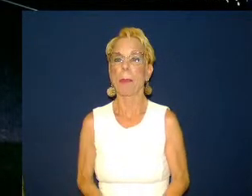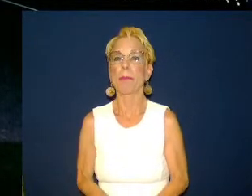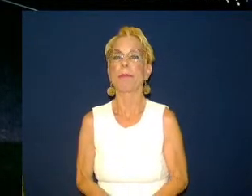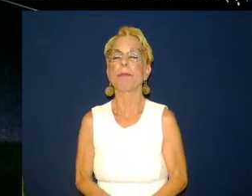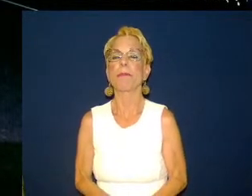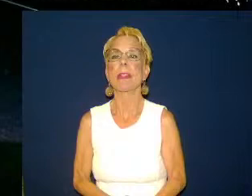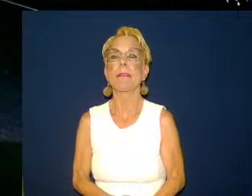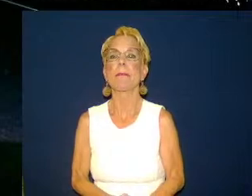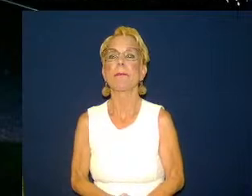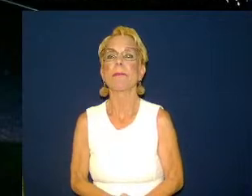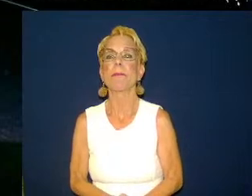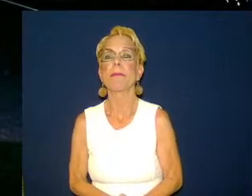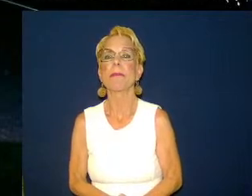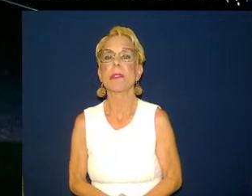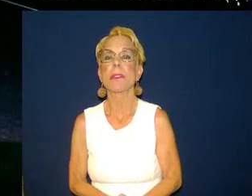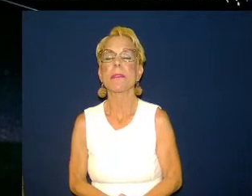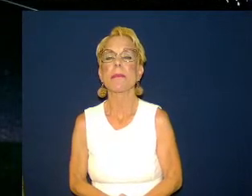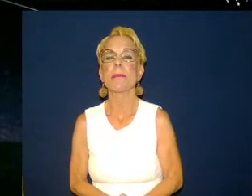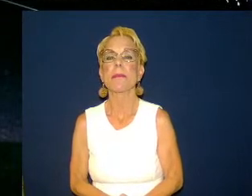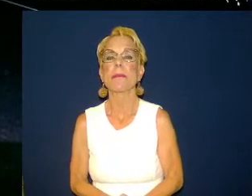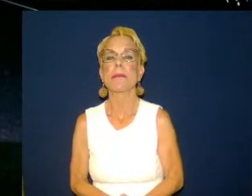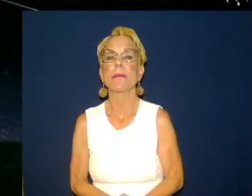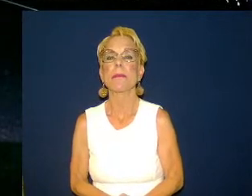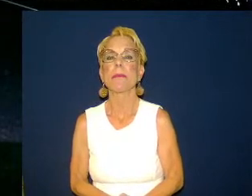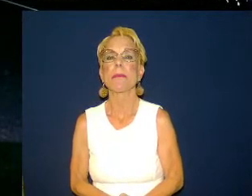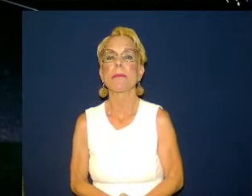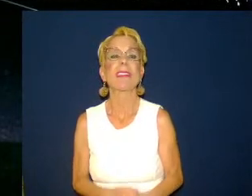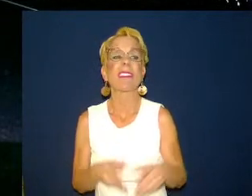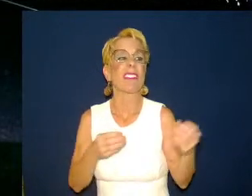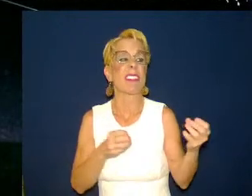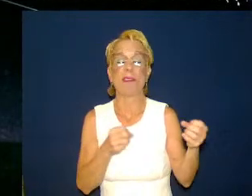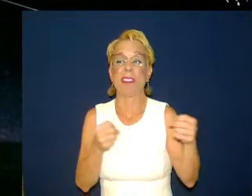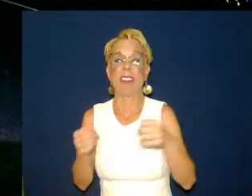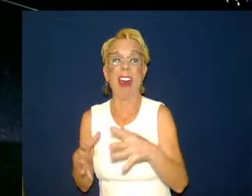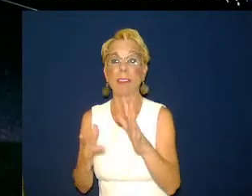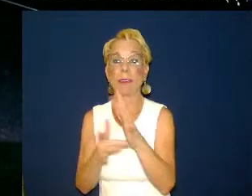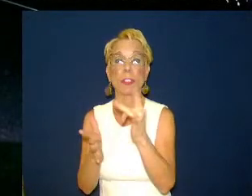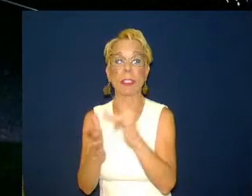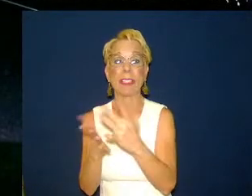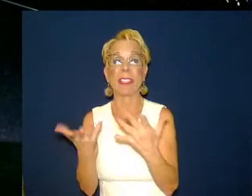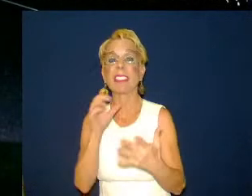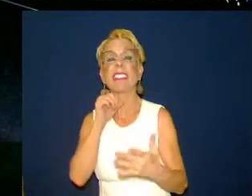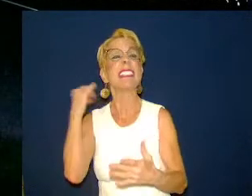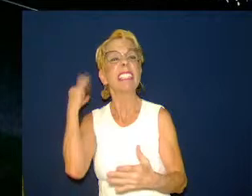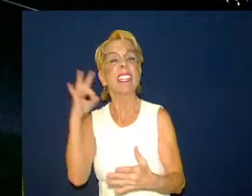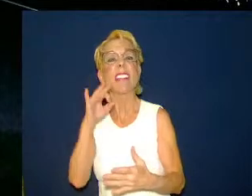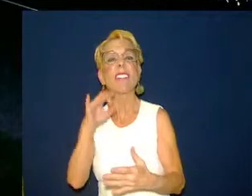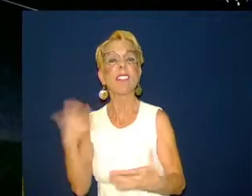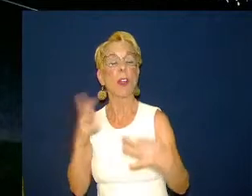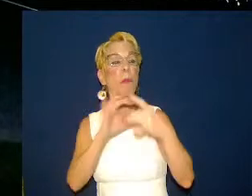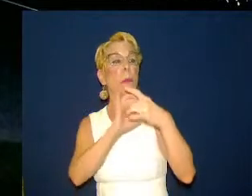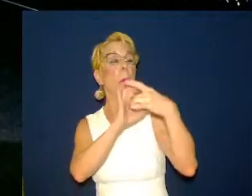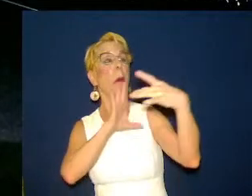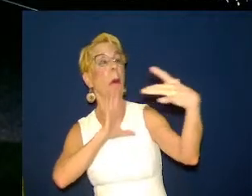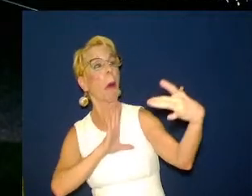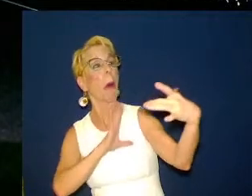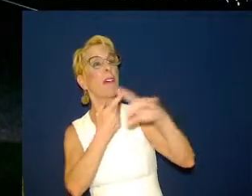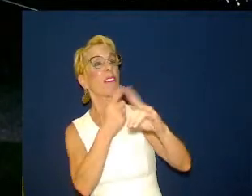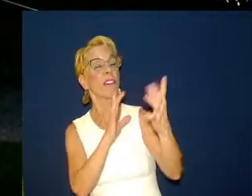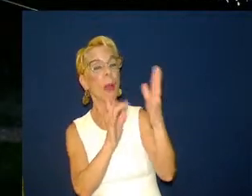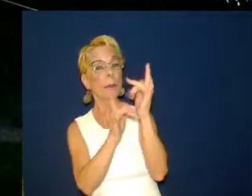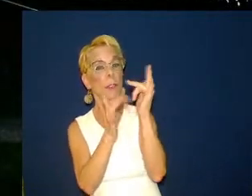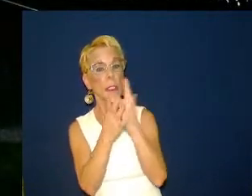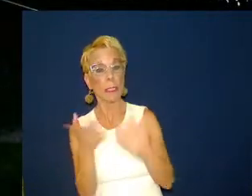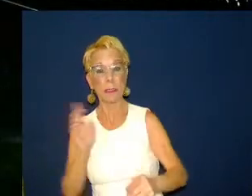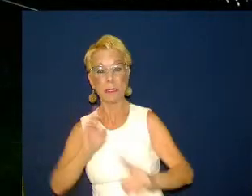that means that without Jesus, we're not going anywhere. That's why Jesus could stand up in John 14, 6 and say